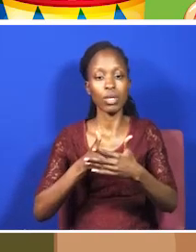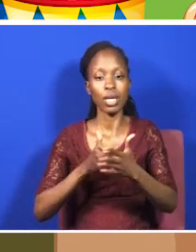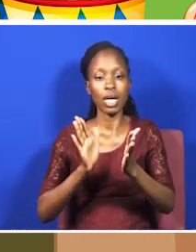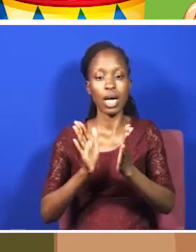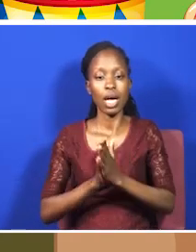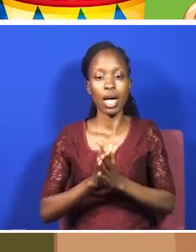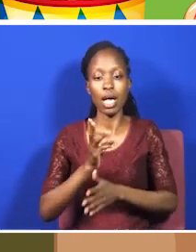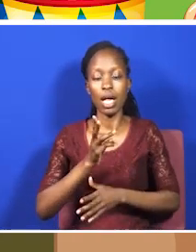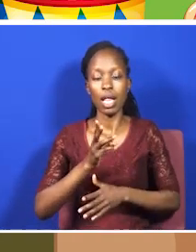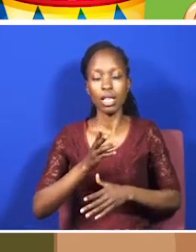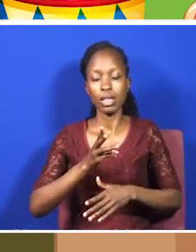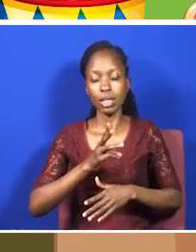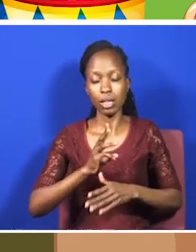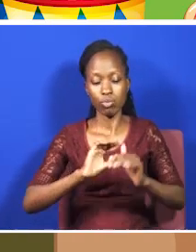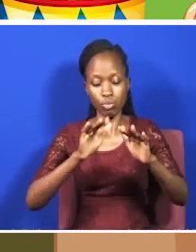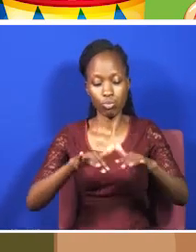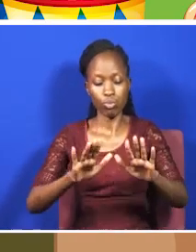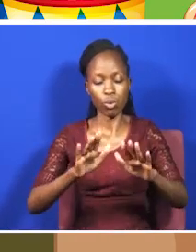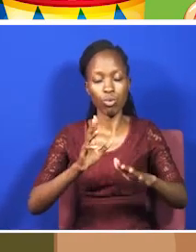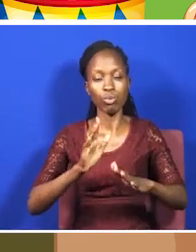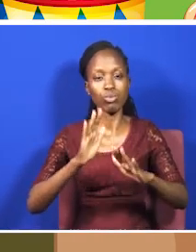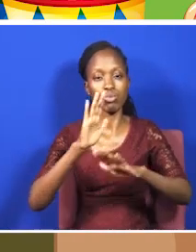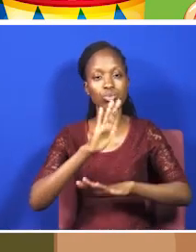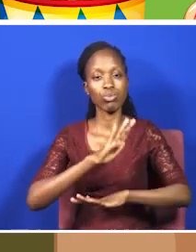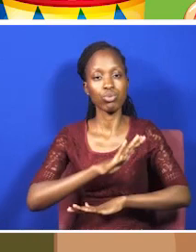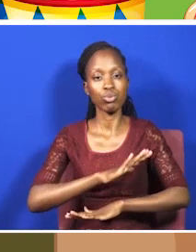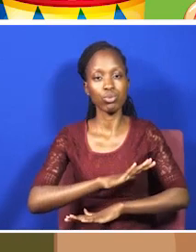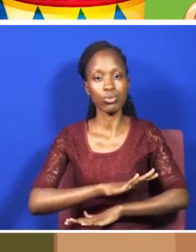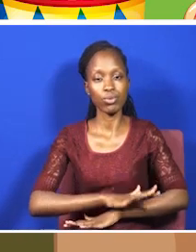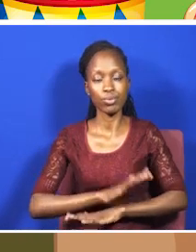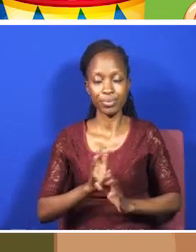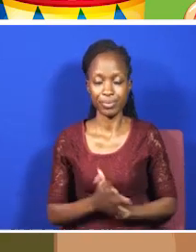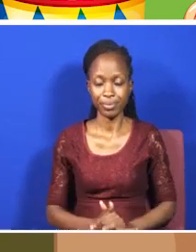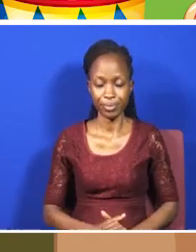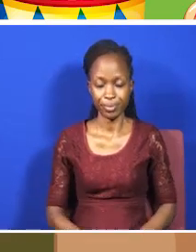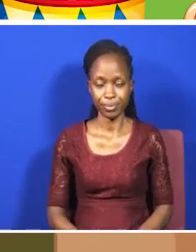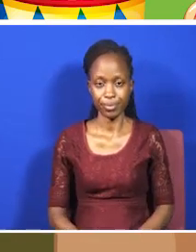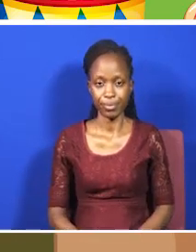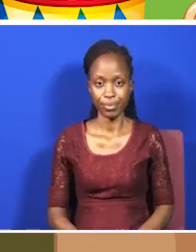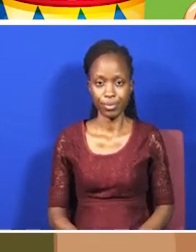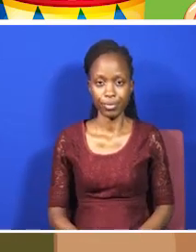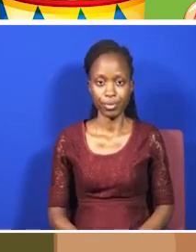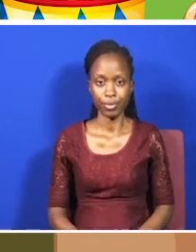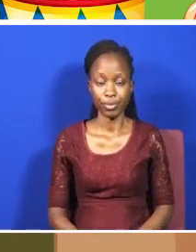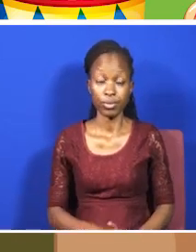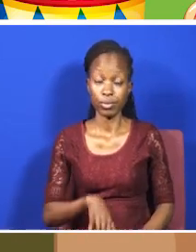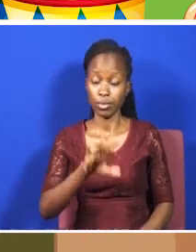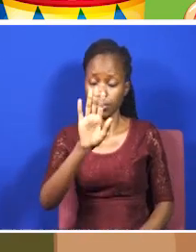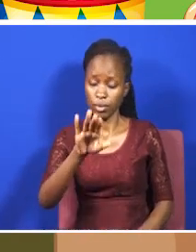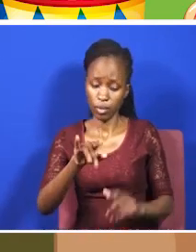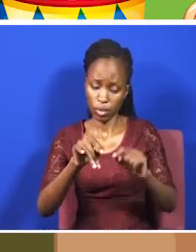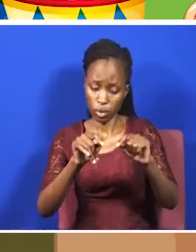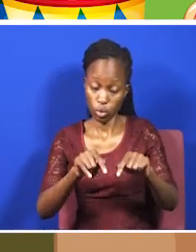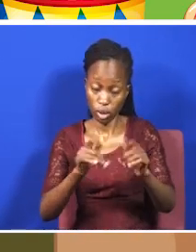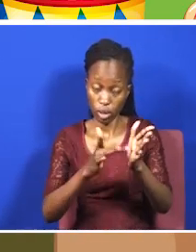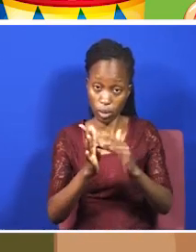still.' Then the wind stopped and the lake was calm." Now, boys and